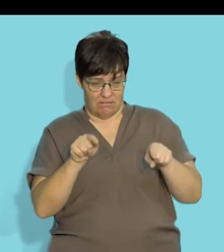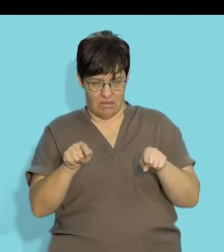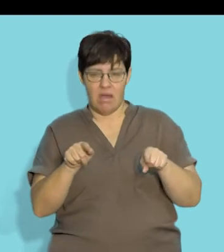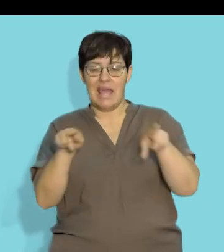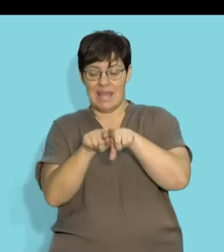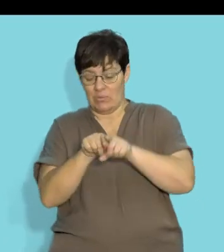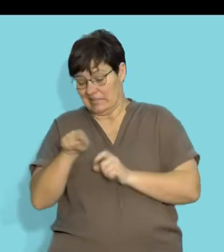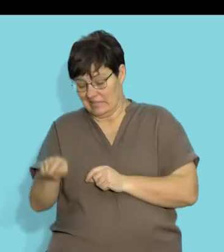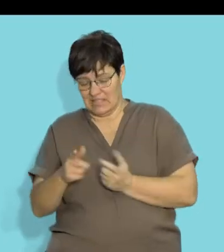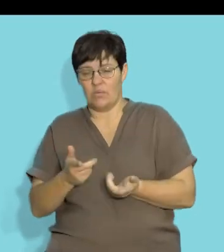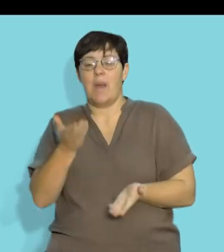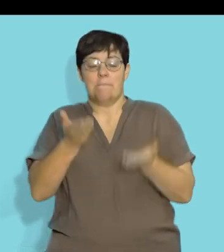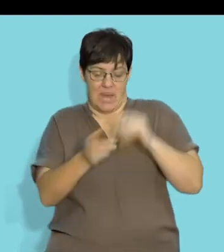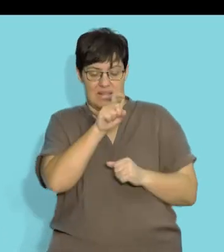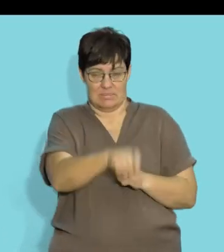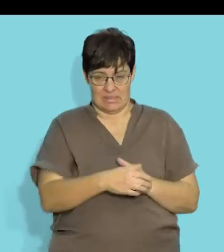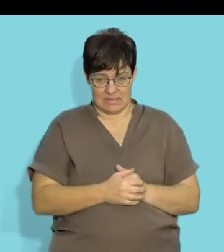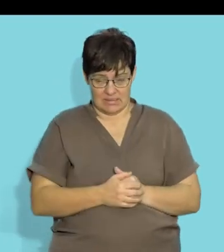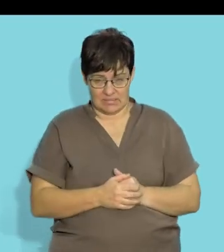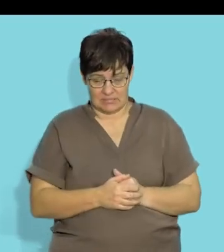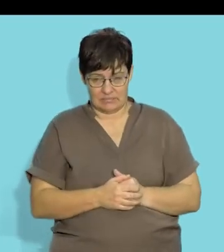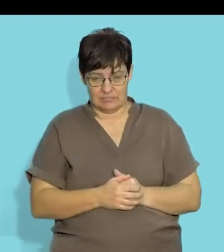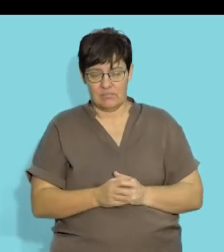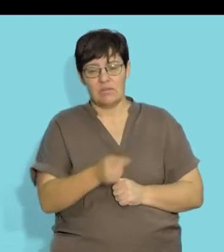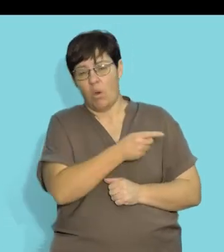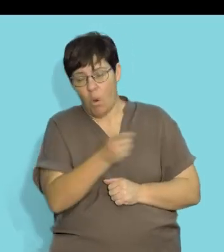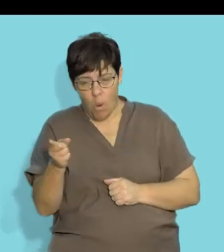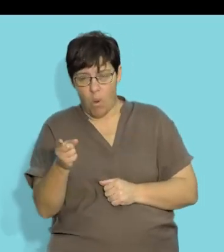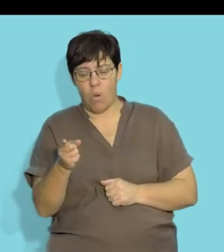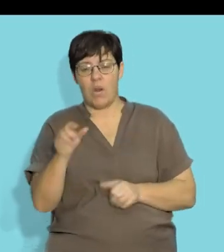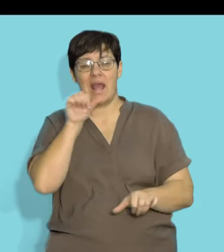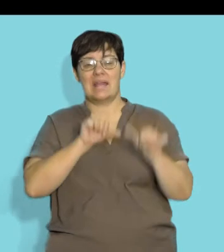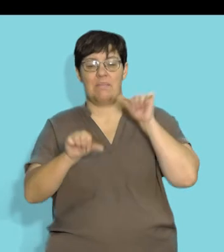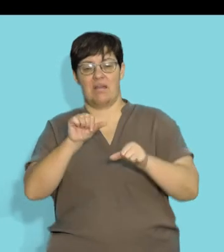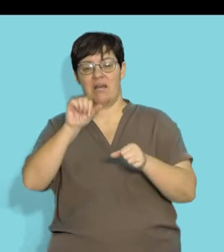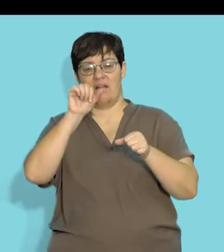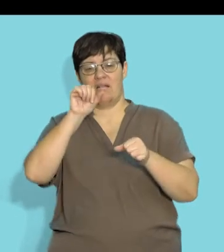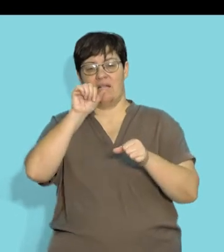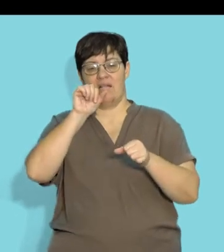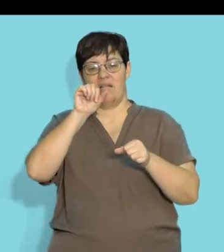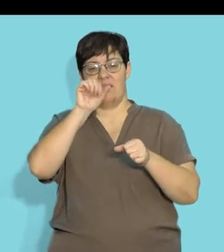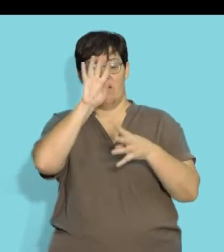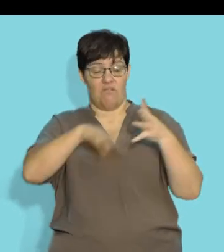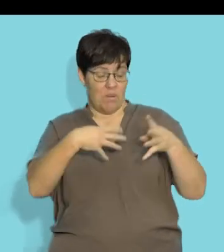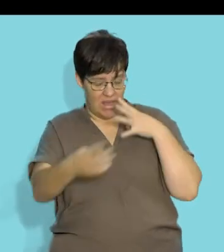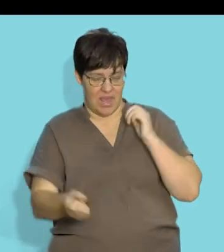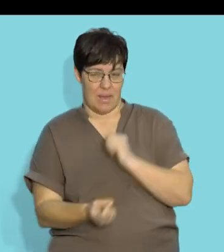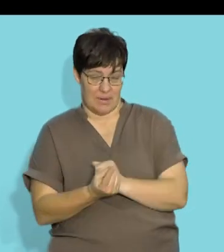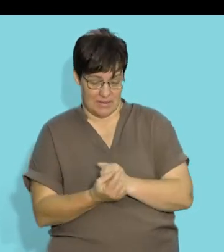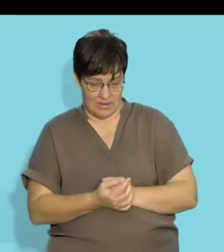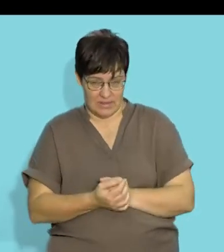So the whole issues of chemical formula come into play. Sometimes the equation is already balanced, given to